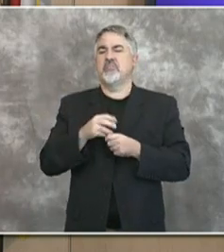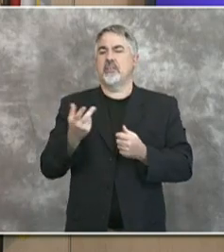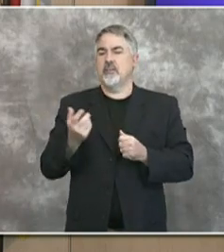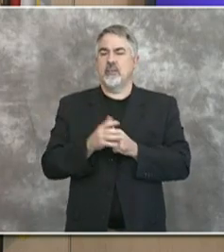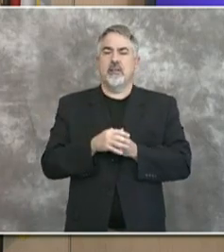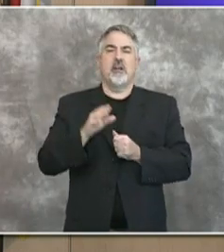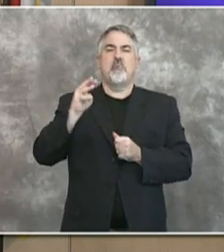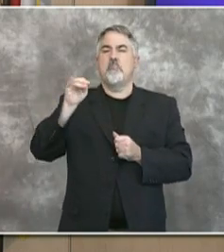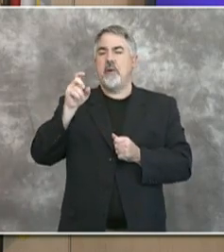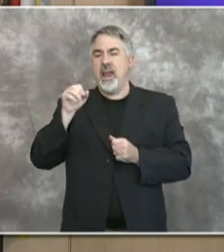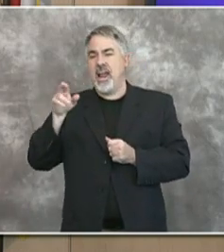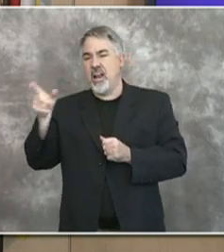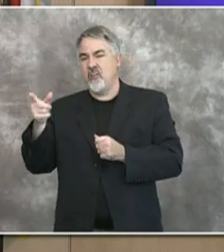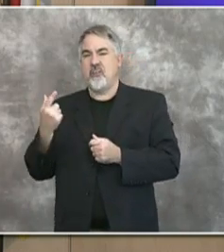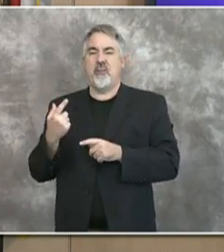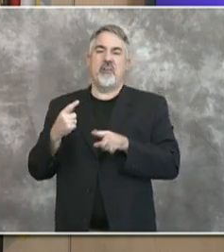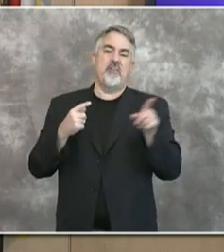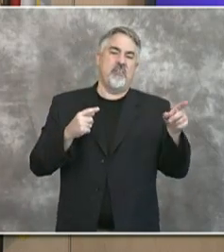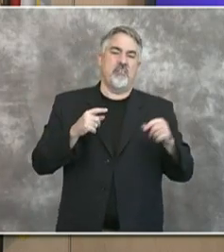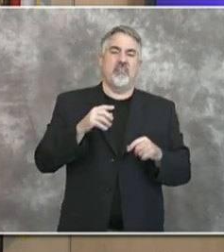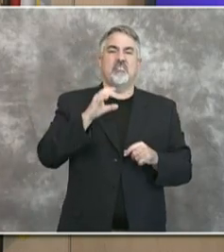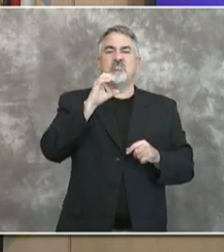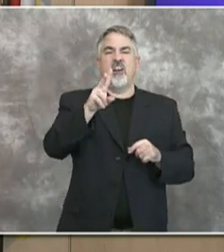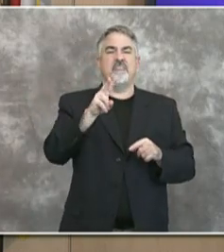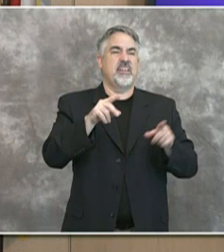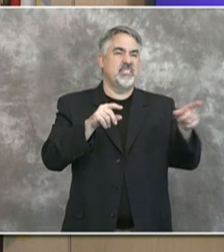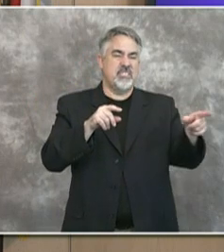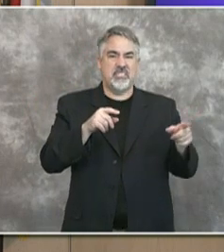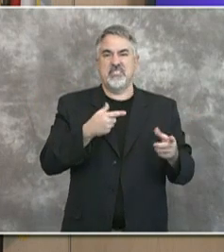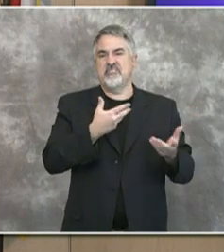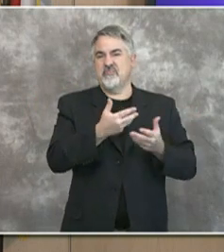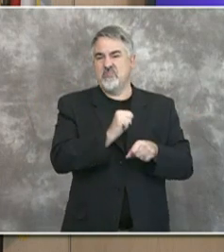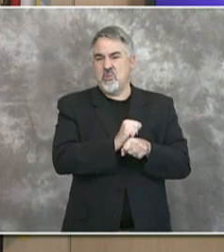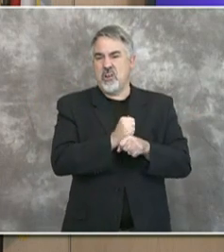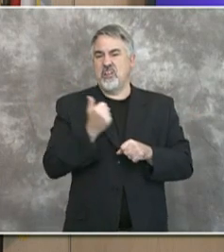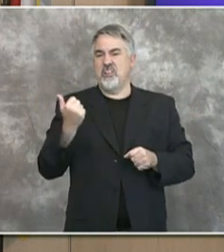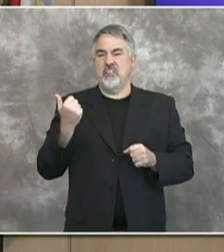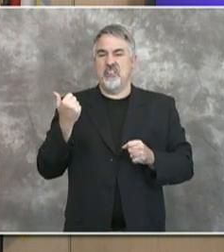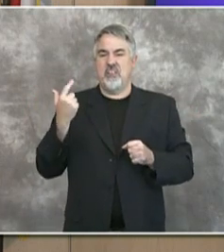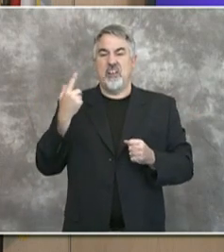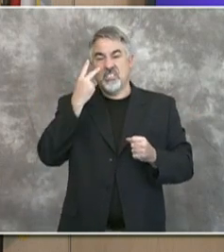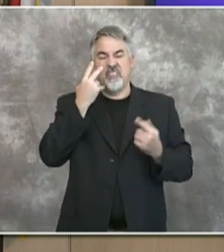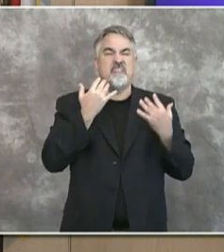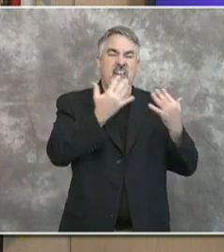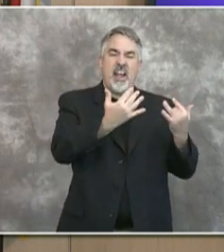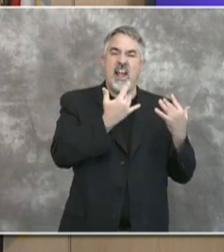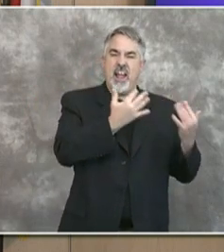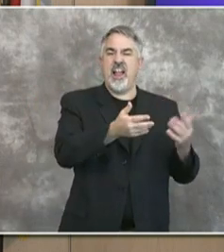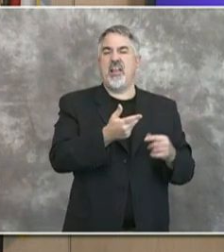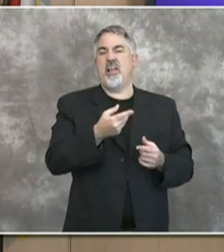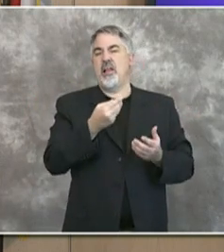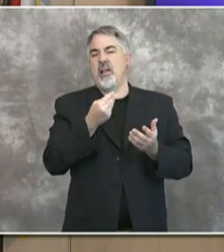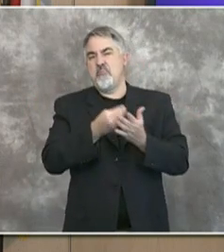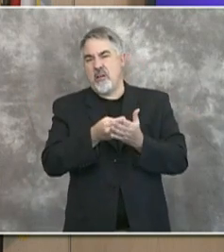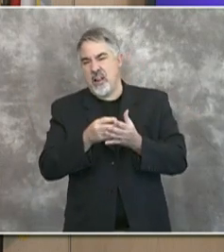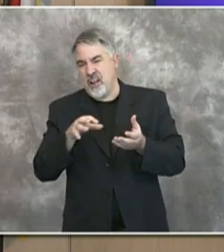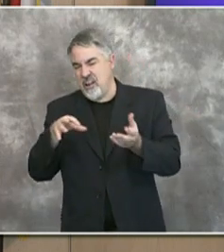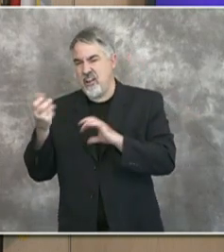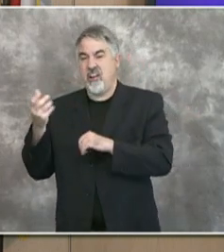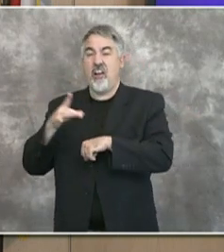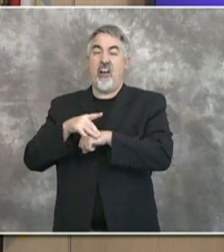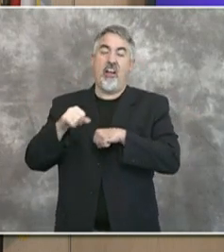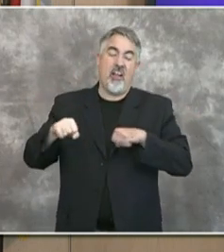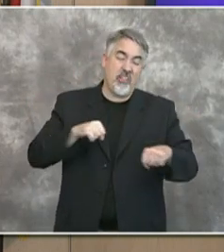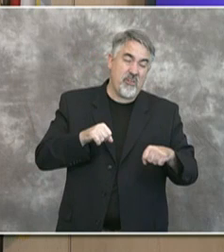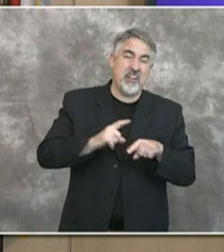of Chula Vista. So I've seen a lot of bad times, wildfires, economic upheavals, earthquakes.